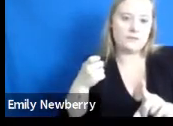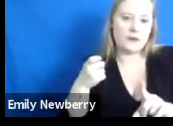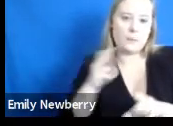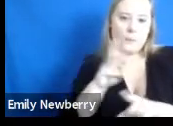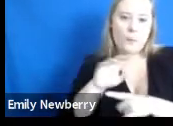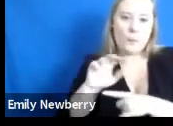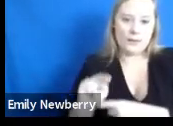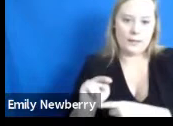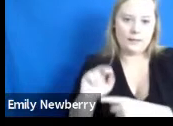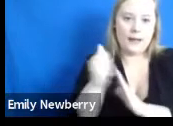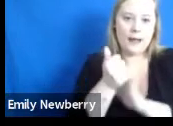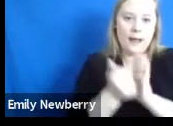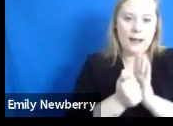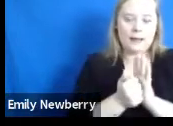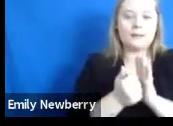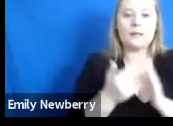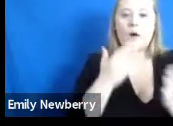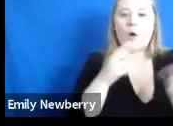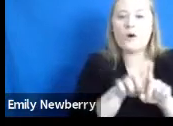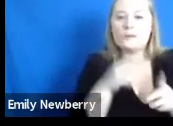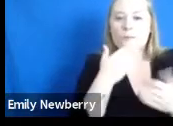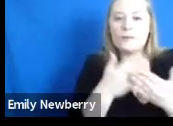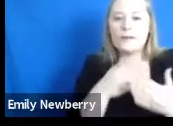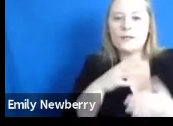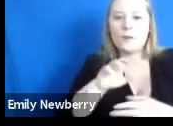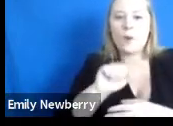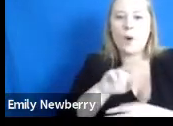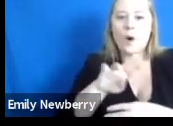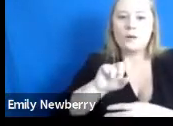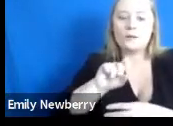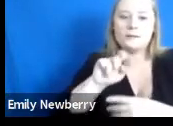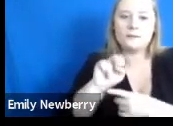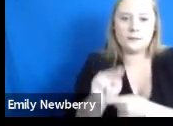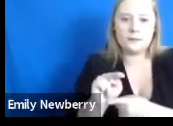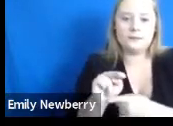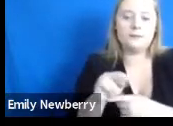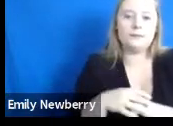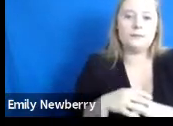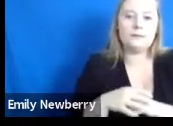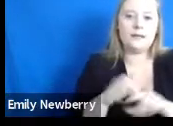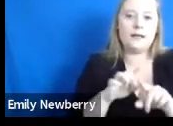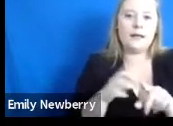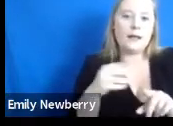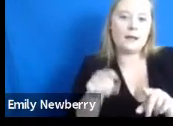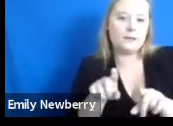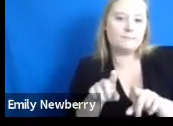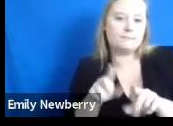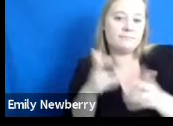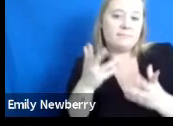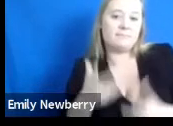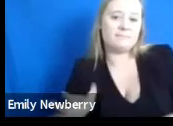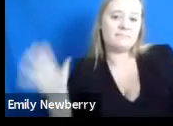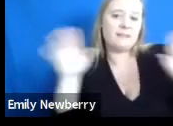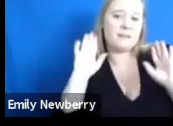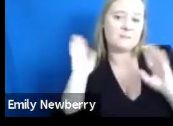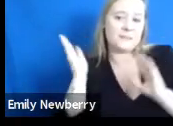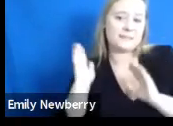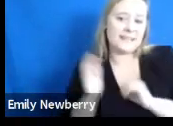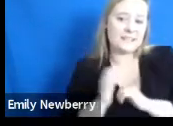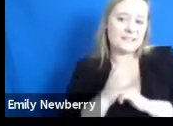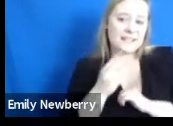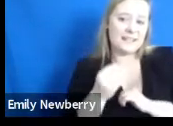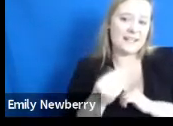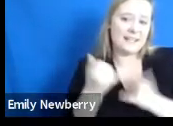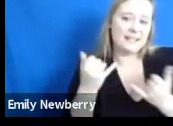EPA with NMED. So, I mean, that's all about my presentation. And with that, I stand for